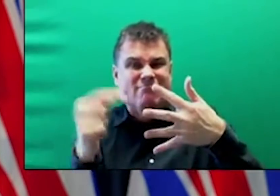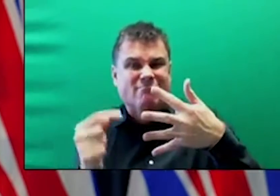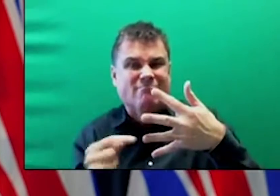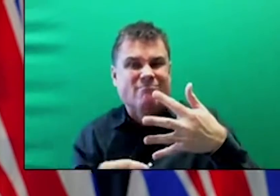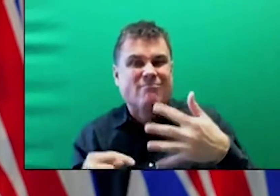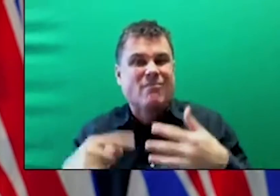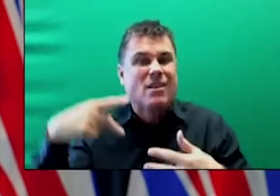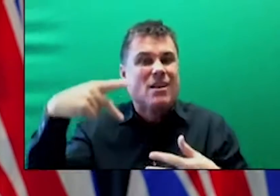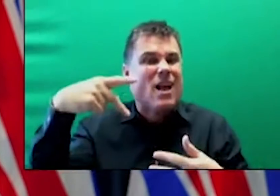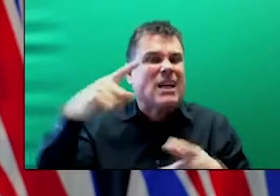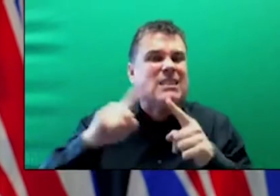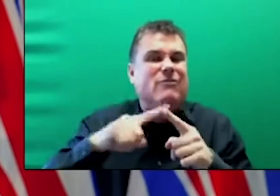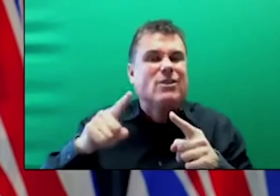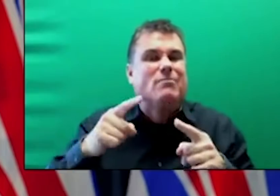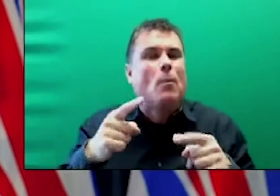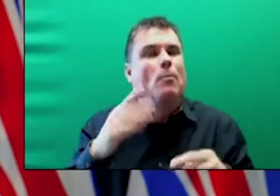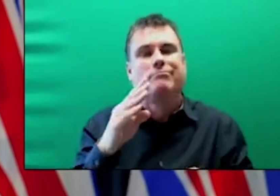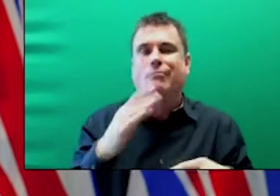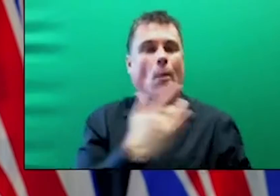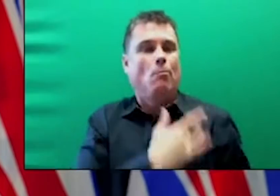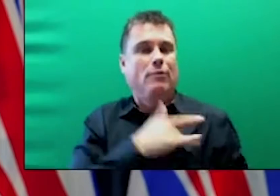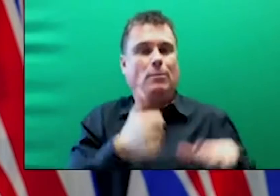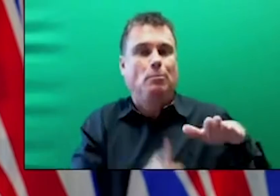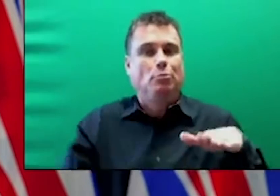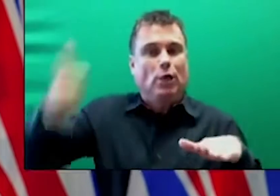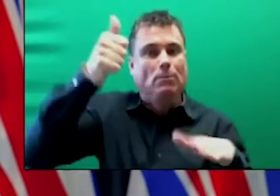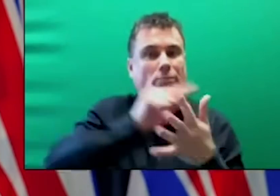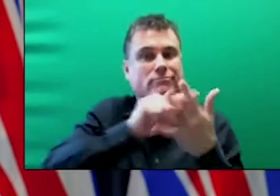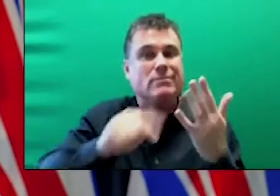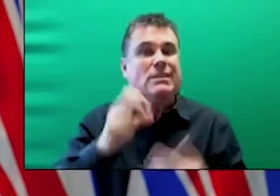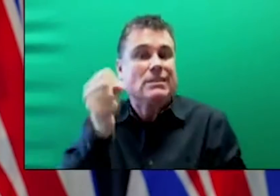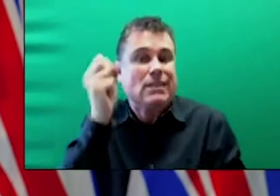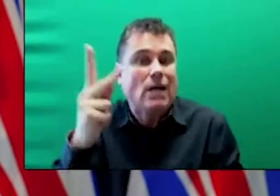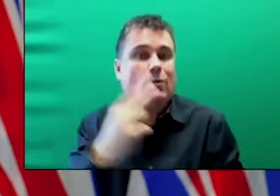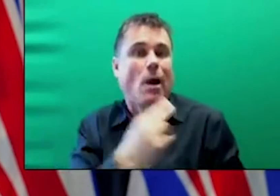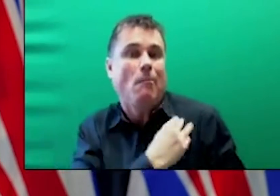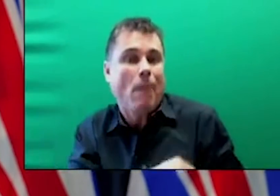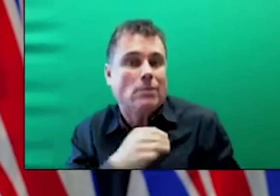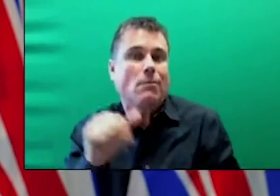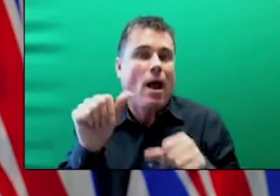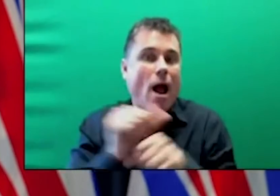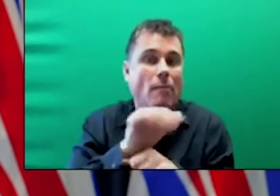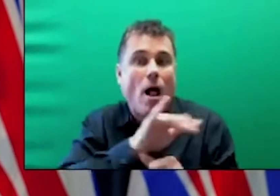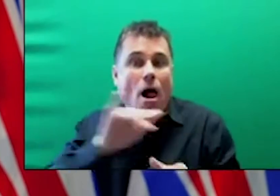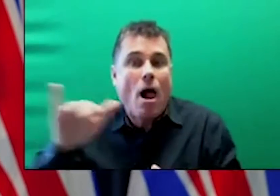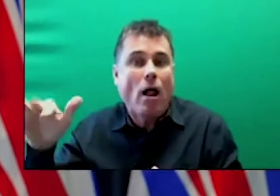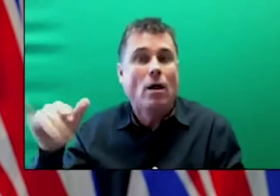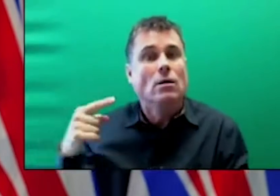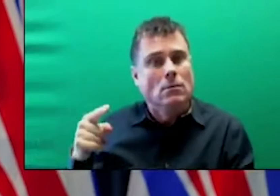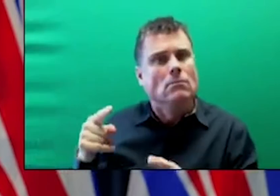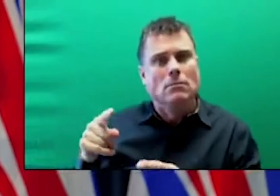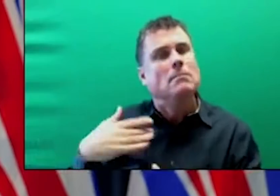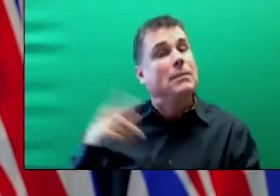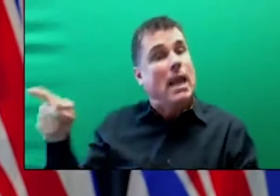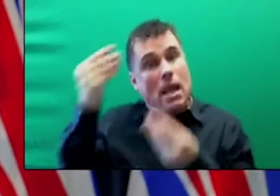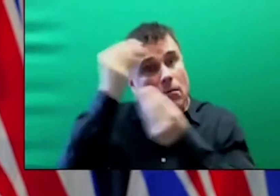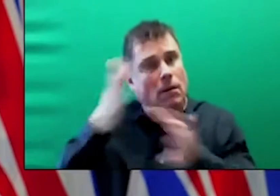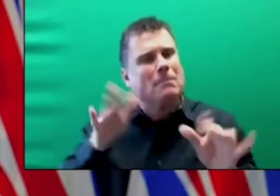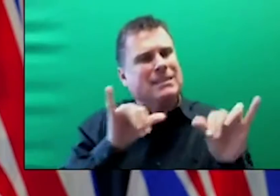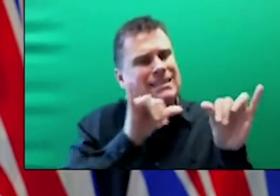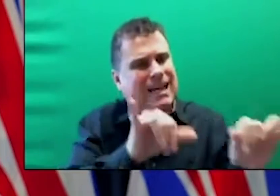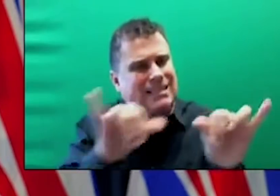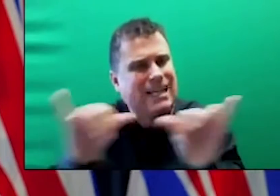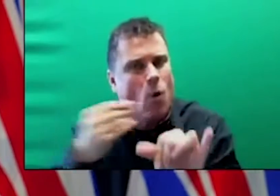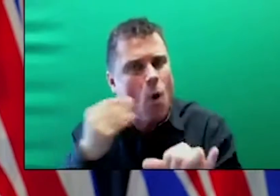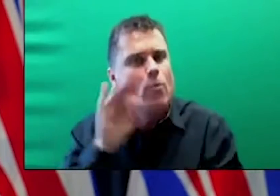just not the type of person that's going to say this is what we're going to set out to do, knowing that we're not able to achieve it in an appropriate time